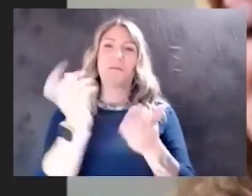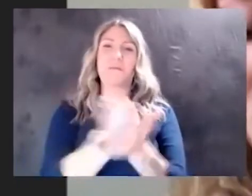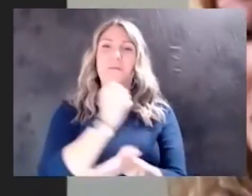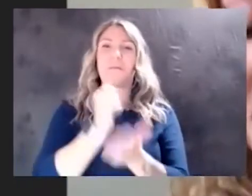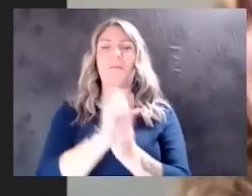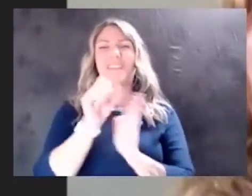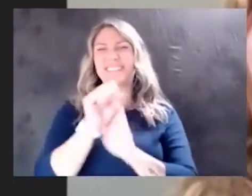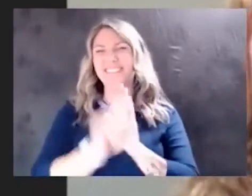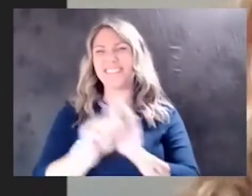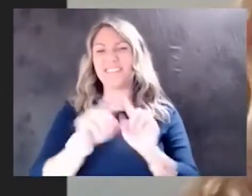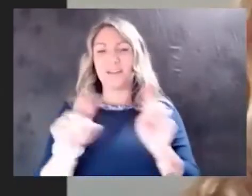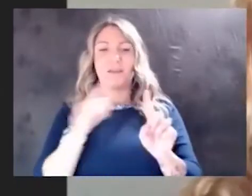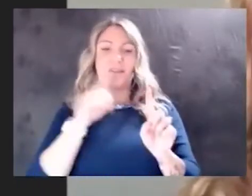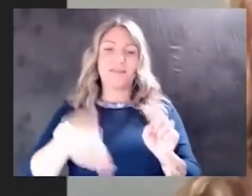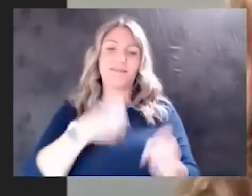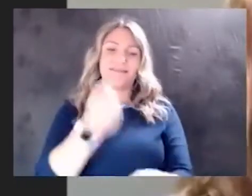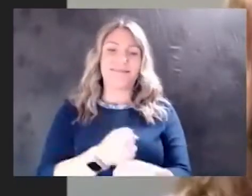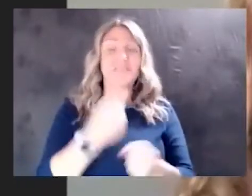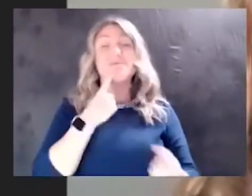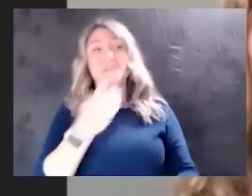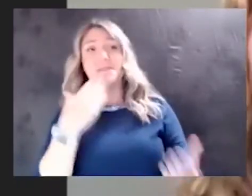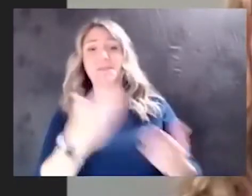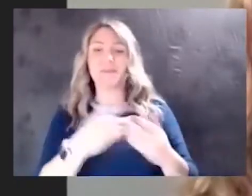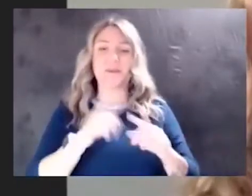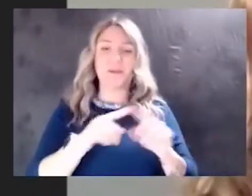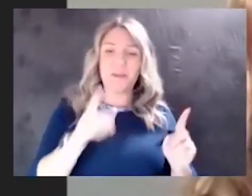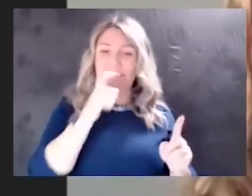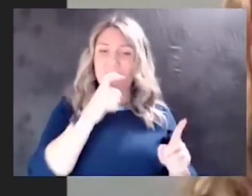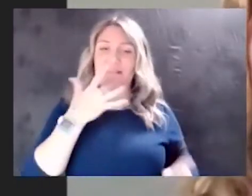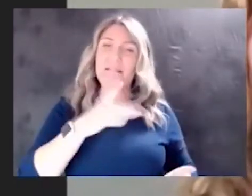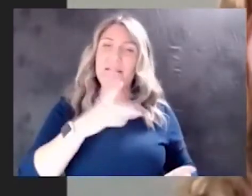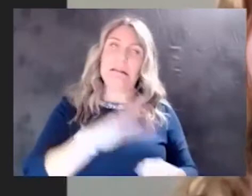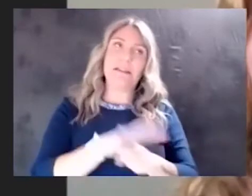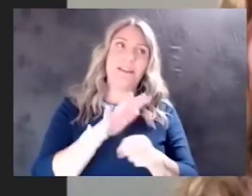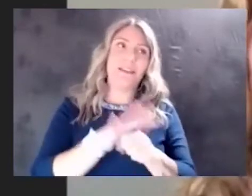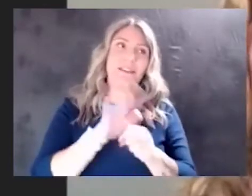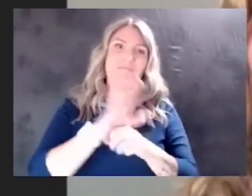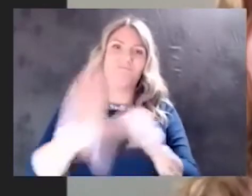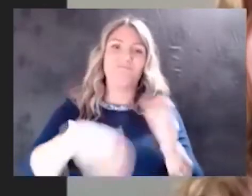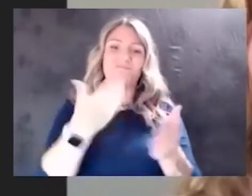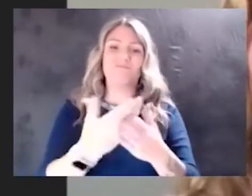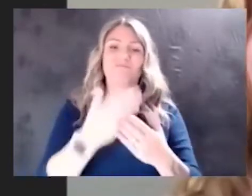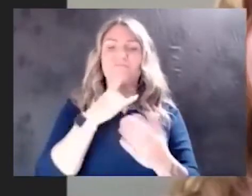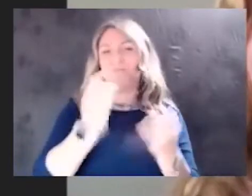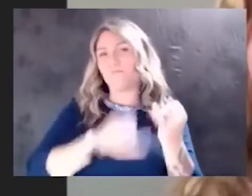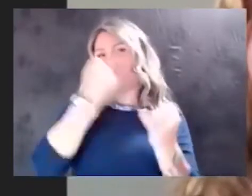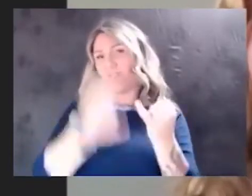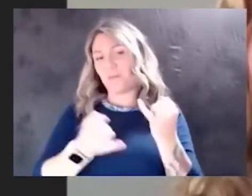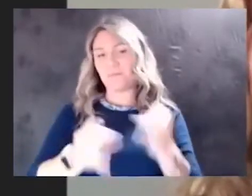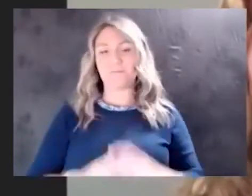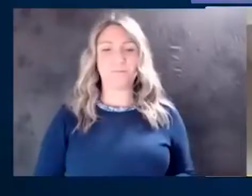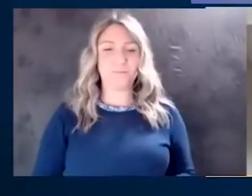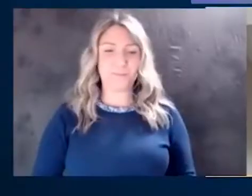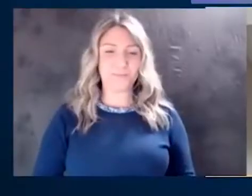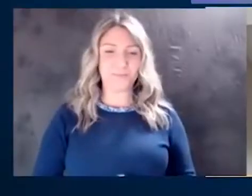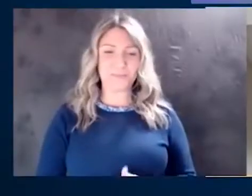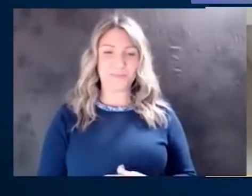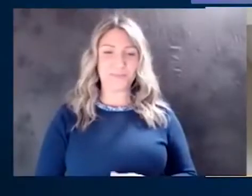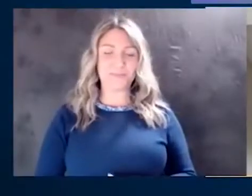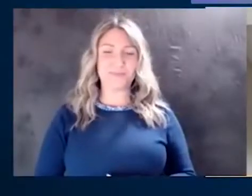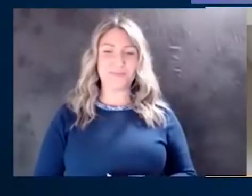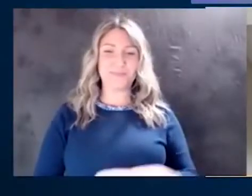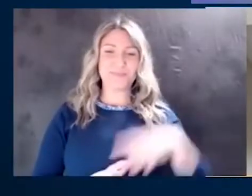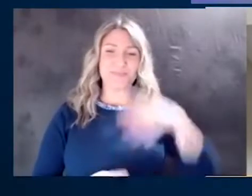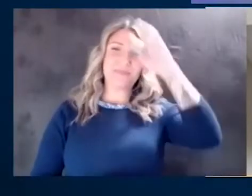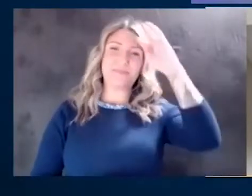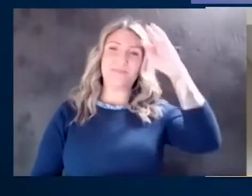we had a good run, but we weren't lucky enough to get to the finals. Okay. So